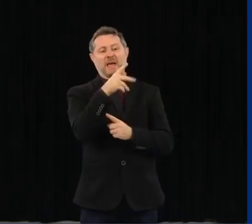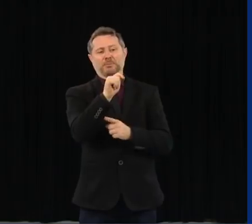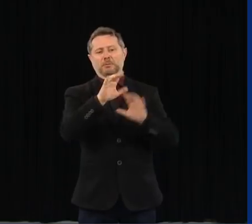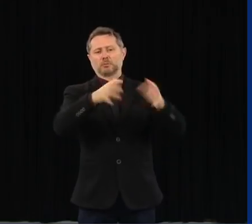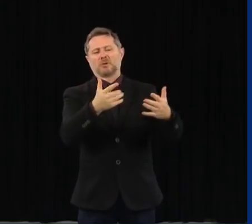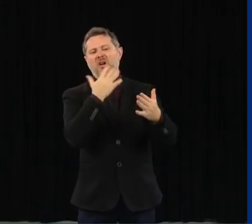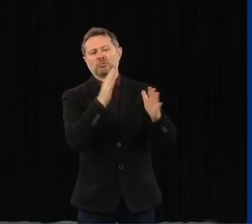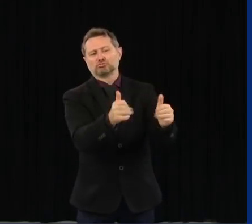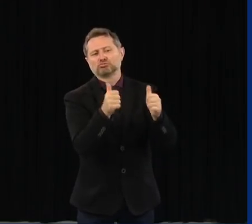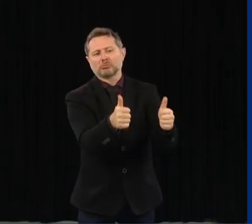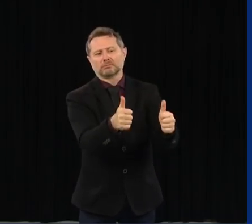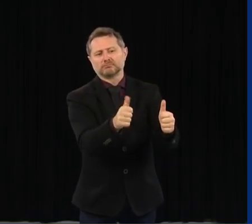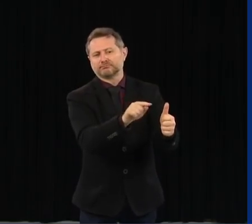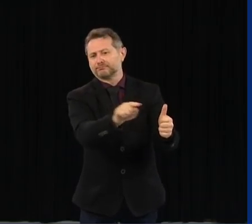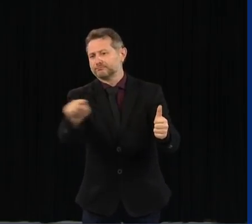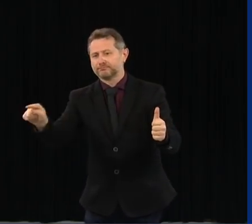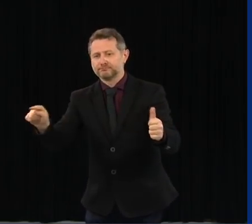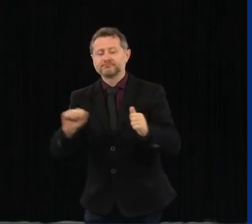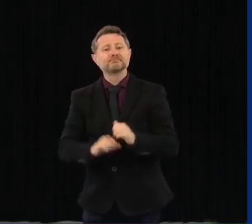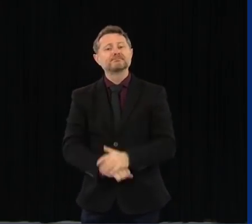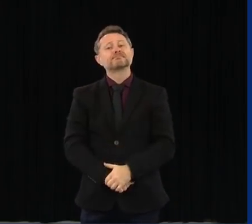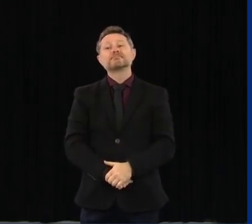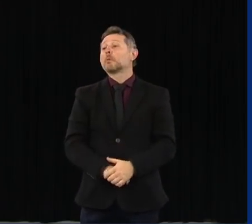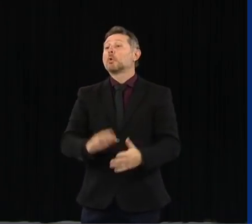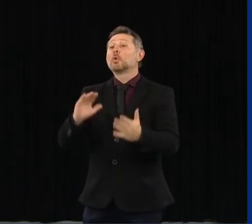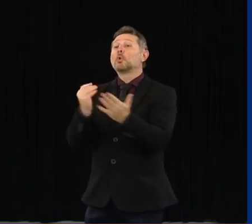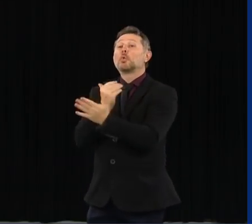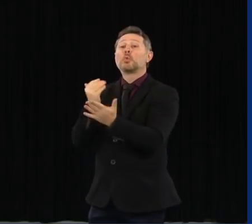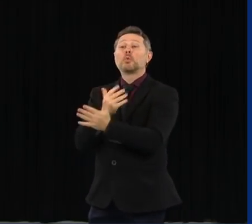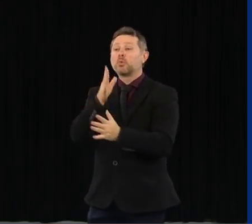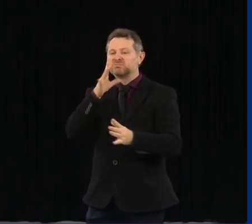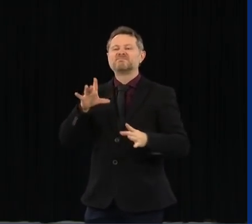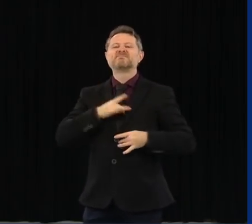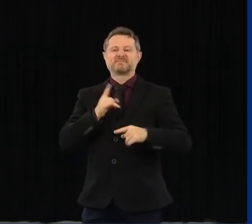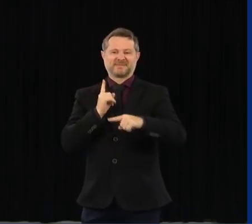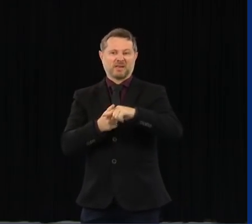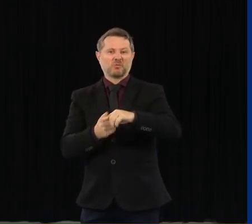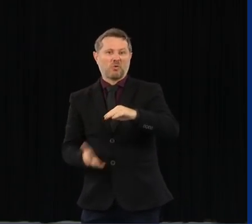over 10,000 new cases,